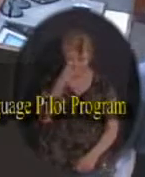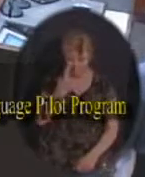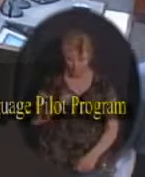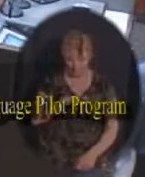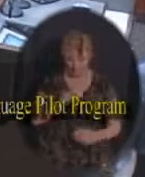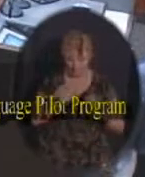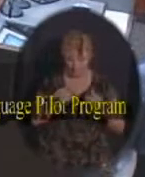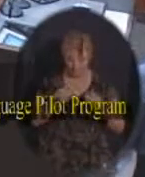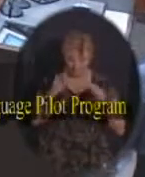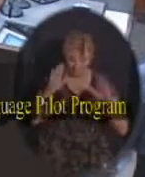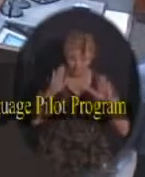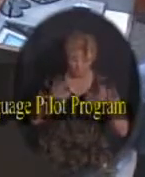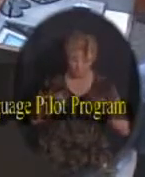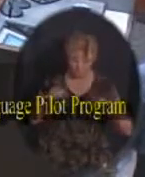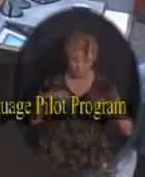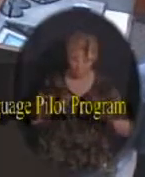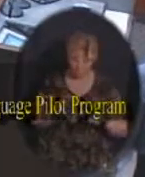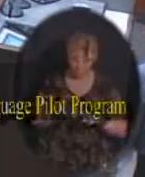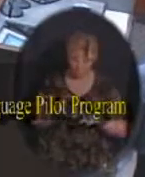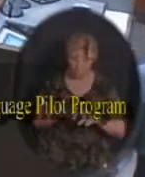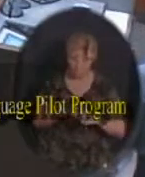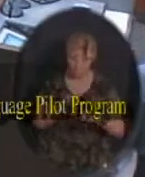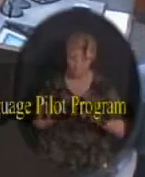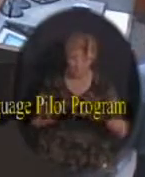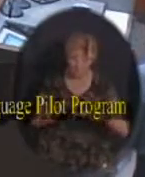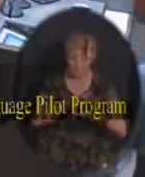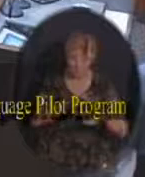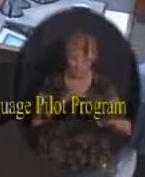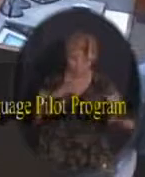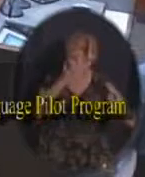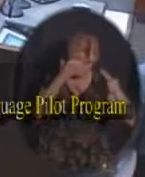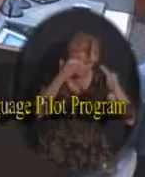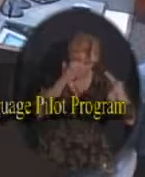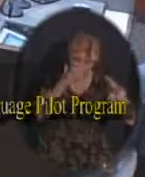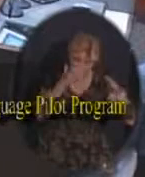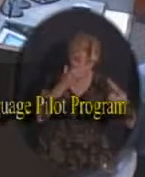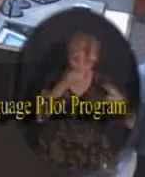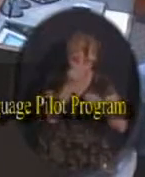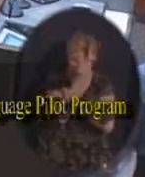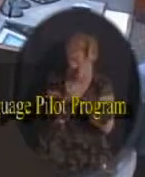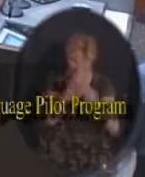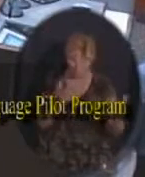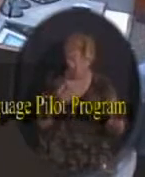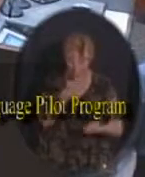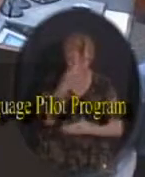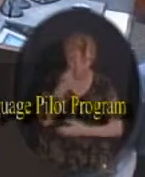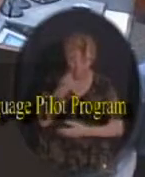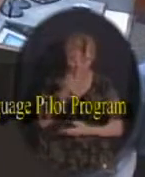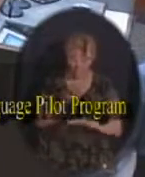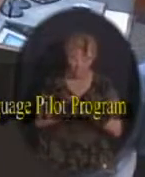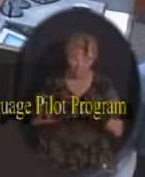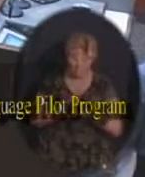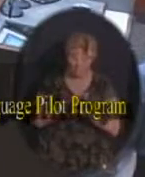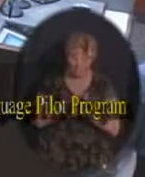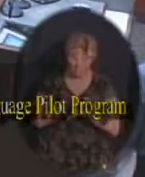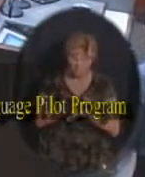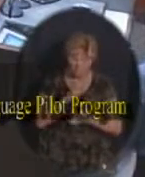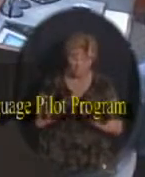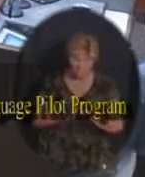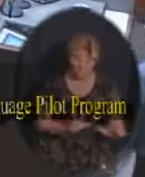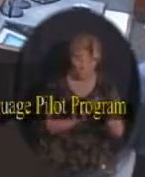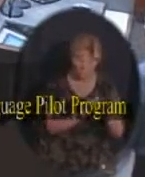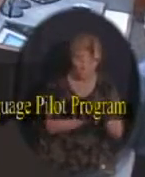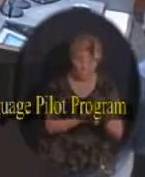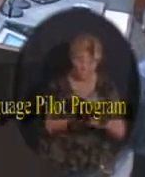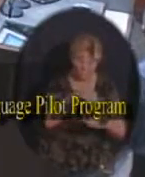vast array of data here, because we got schools that are going to be doing it during the school period.